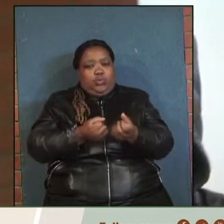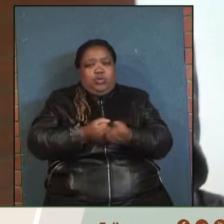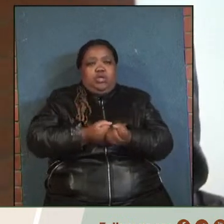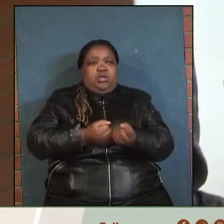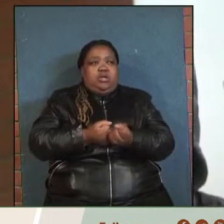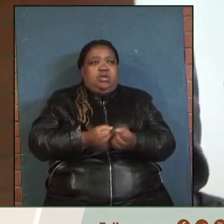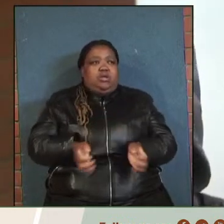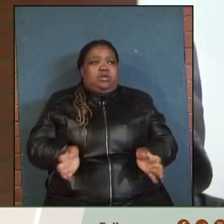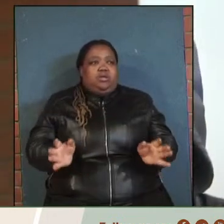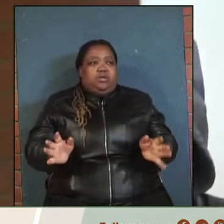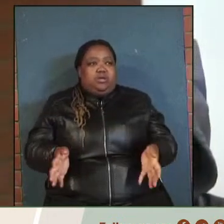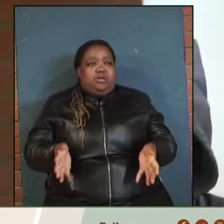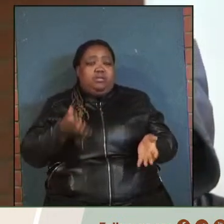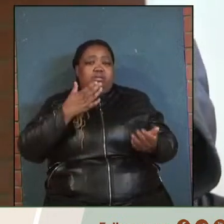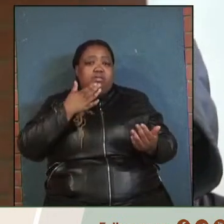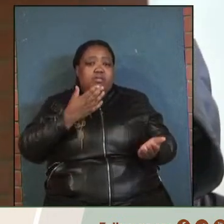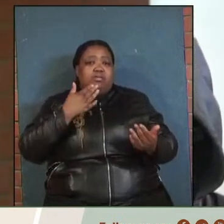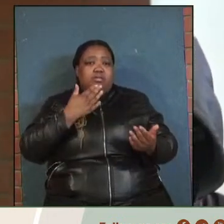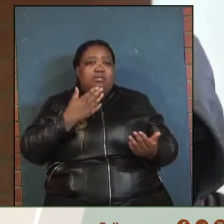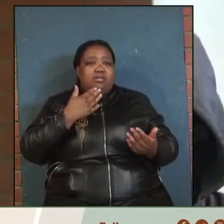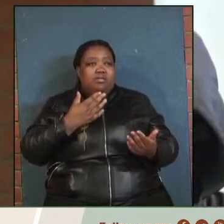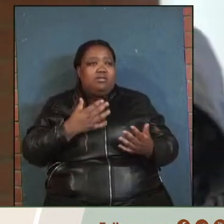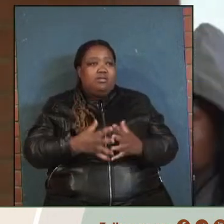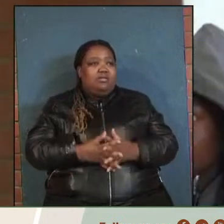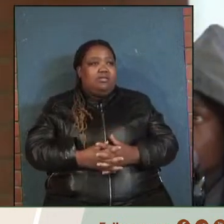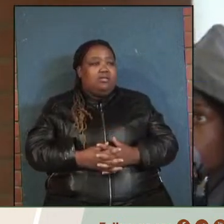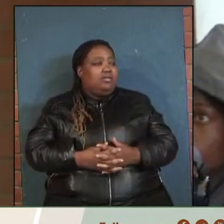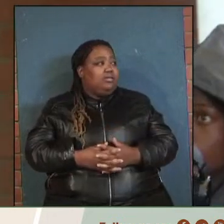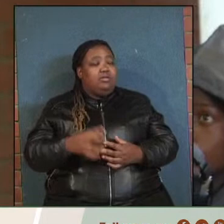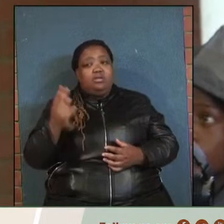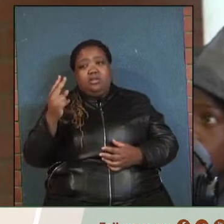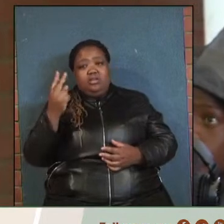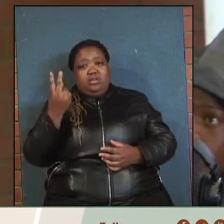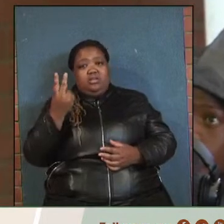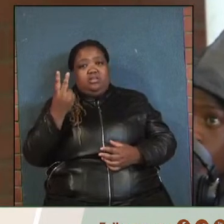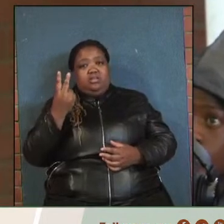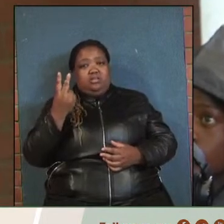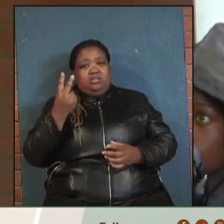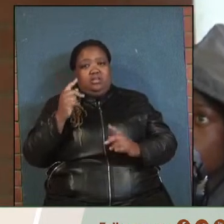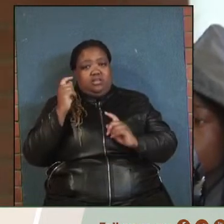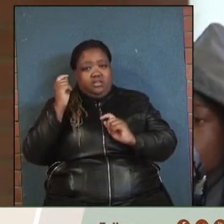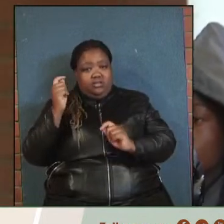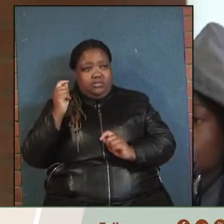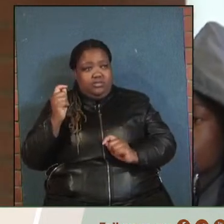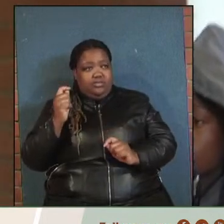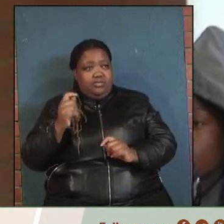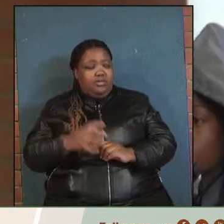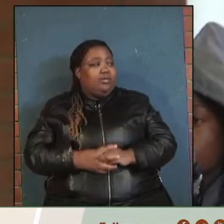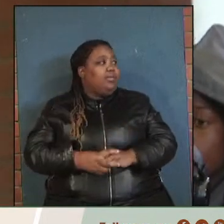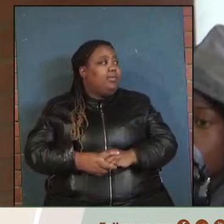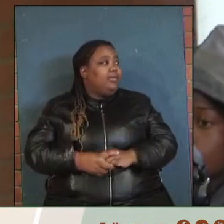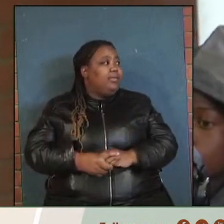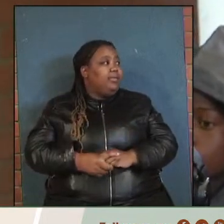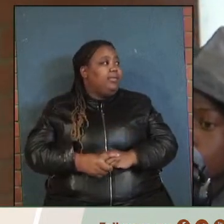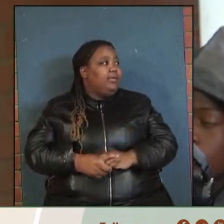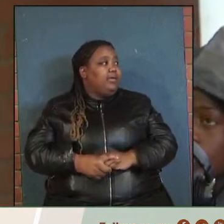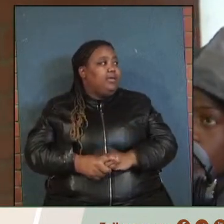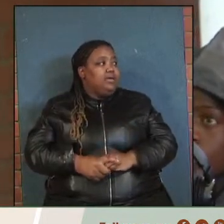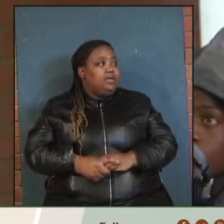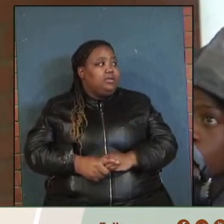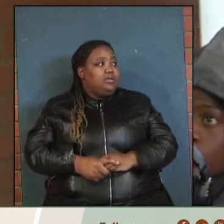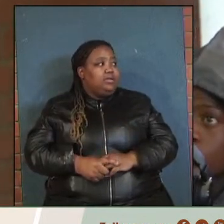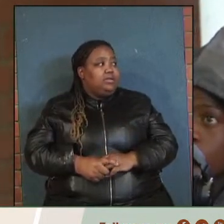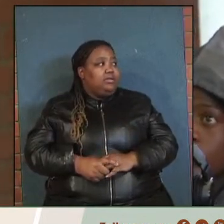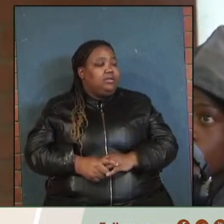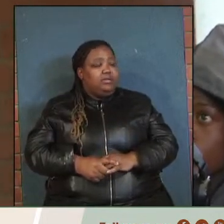thank you for that. Okay, can I answer to the second honorable? Yes. Okay, you're